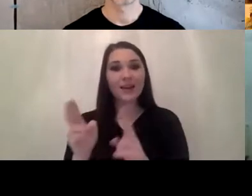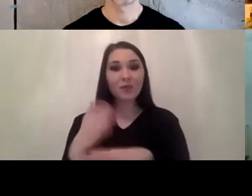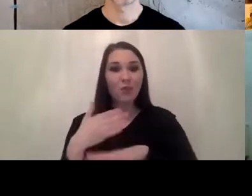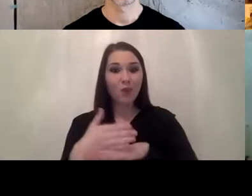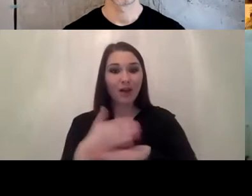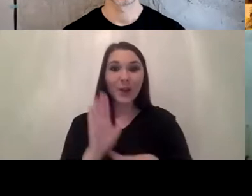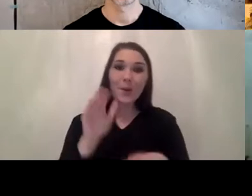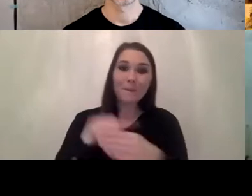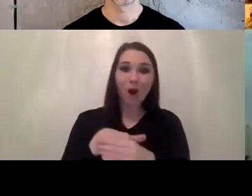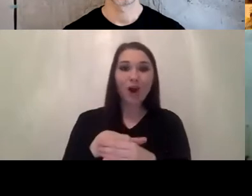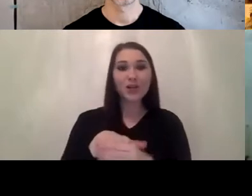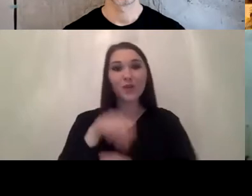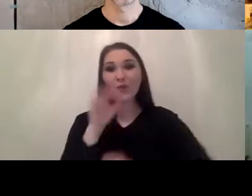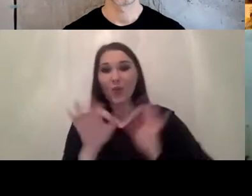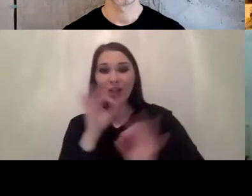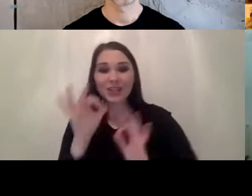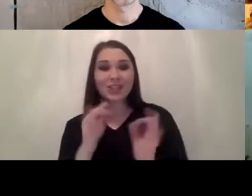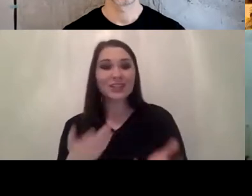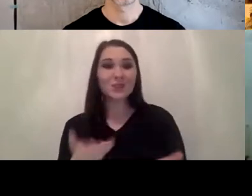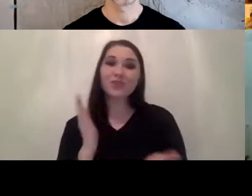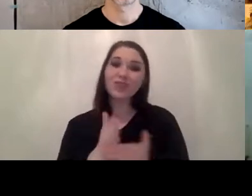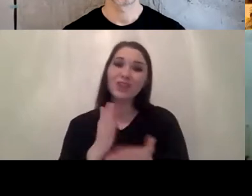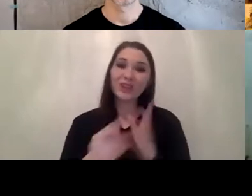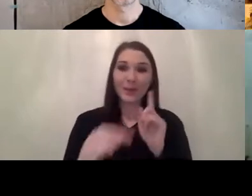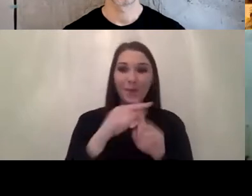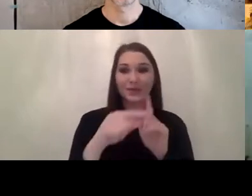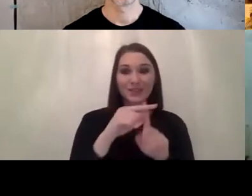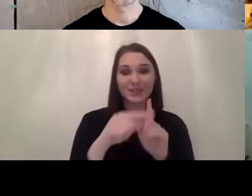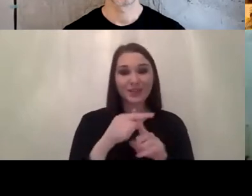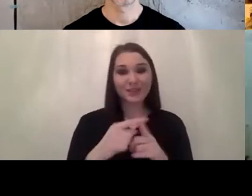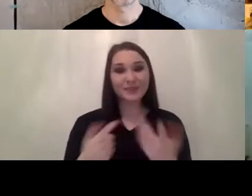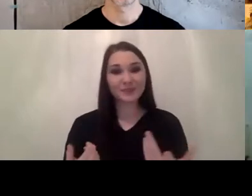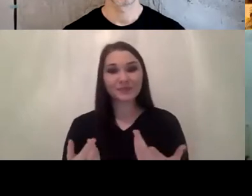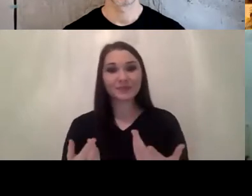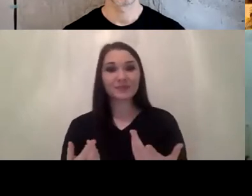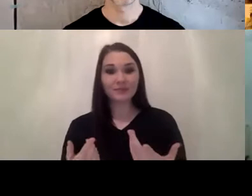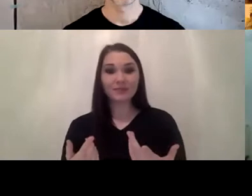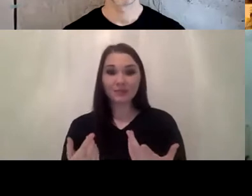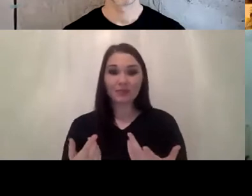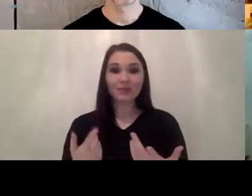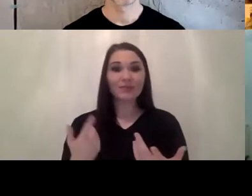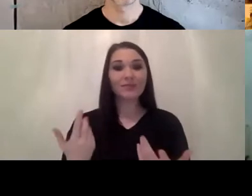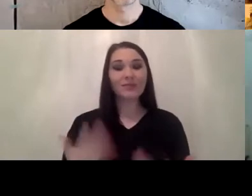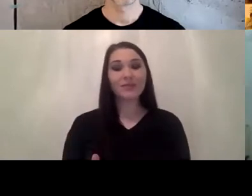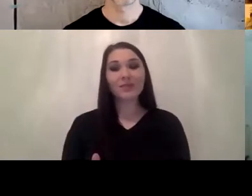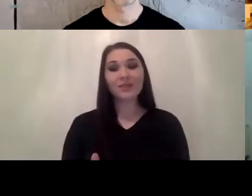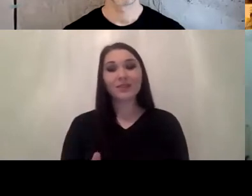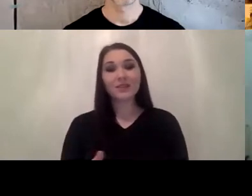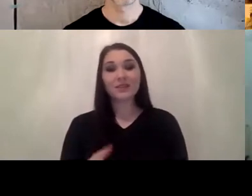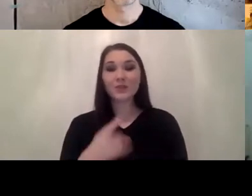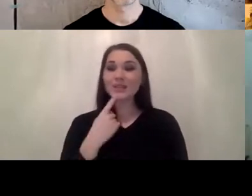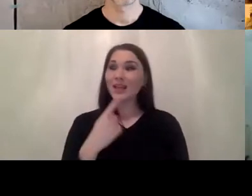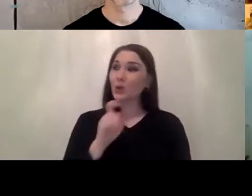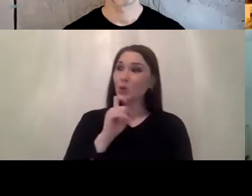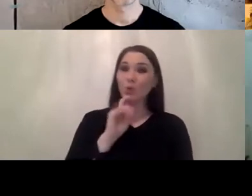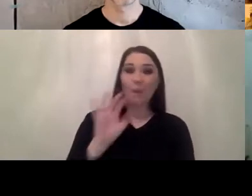big questions that clients are asking, which is really positive, because there has been like a storm of who made my clothes,